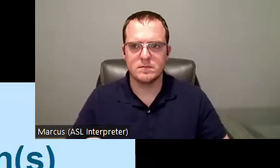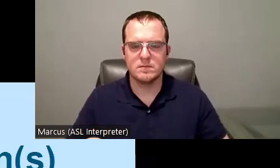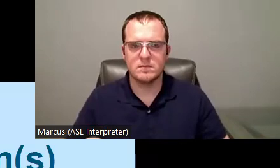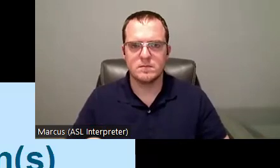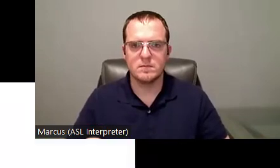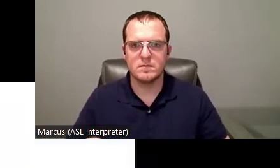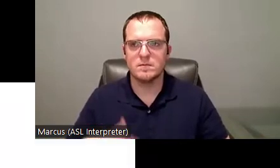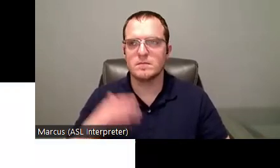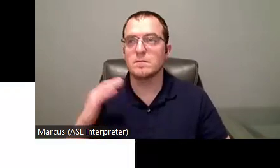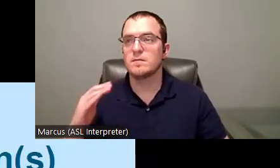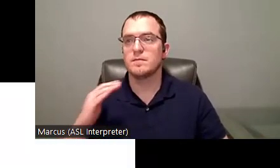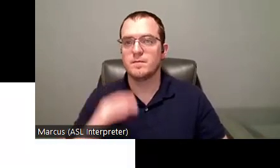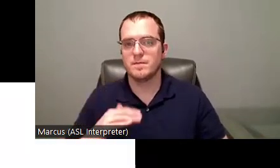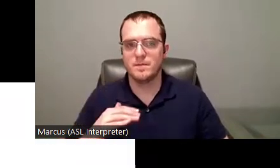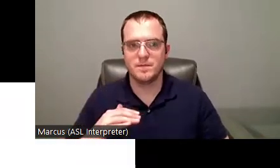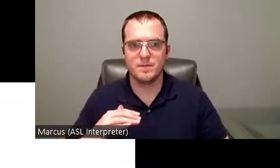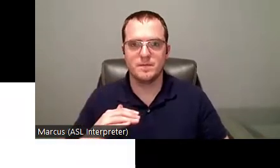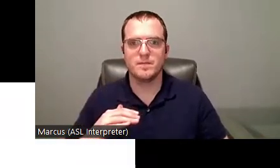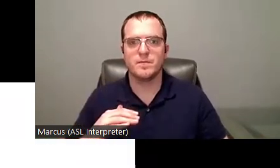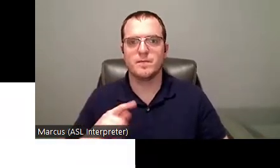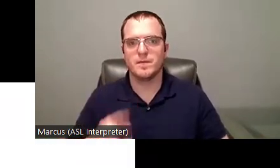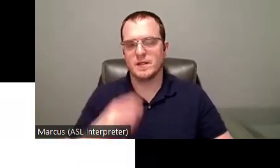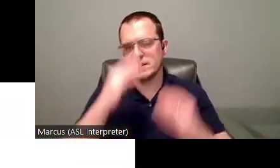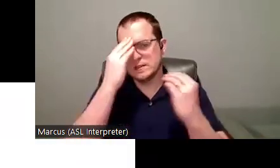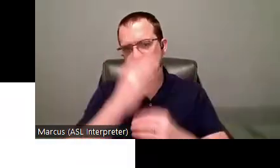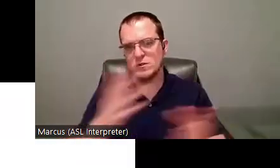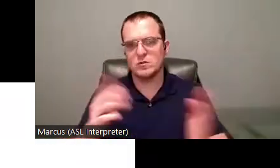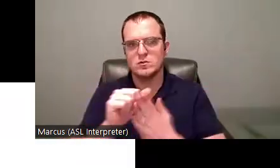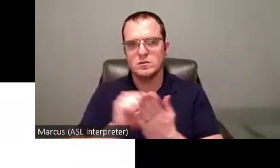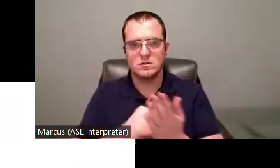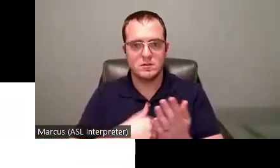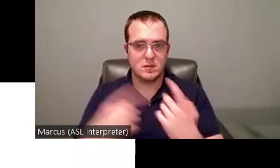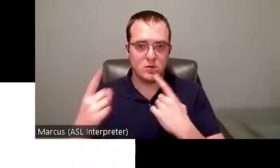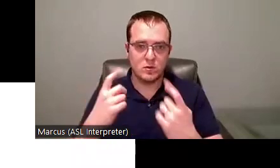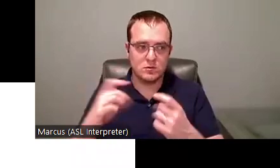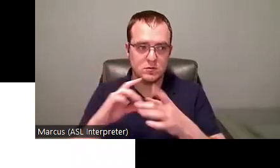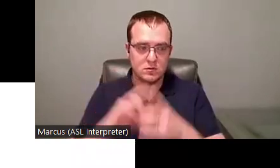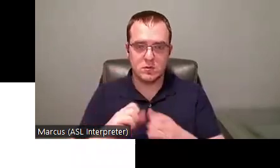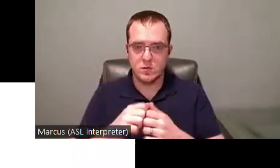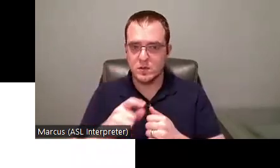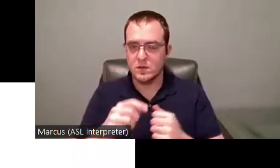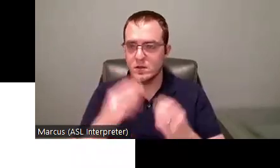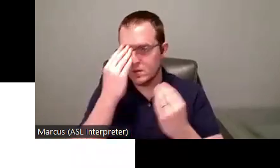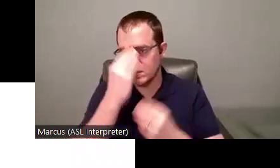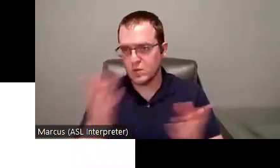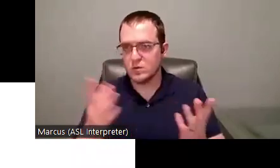Next on the agenda is the disclosures agenda. Do we have any questions or comments related to the disclosure